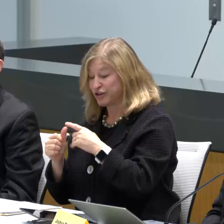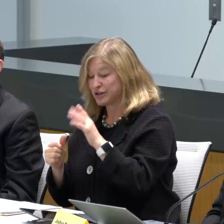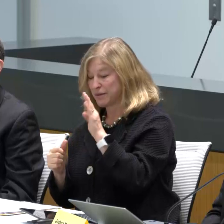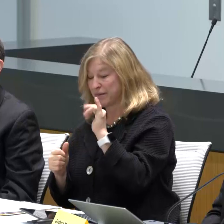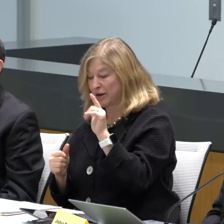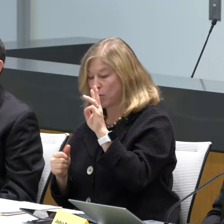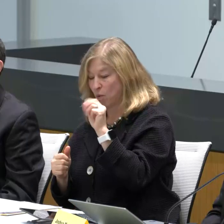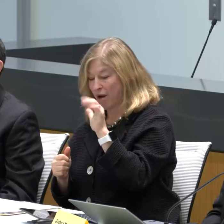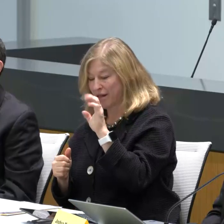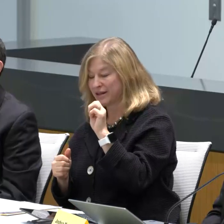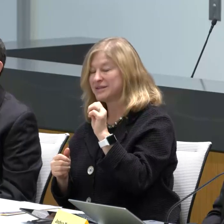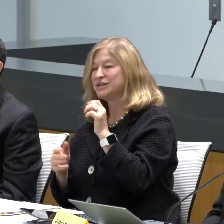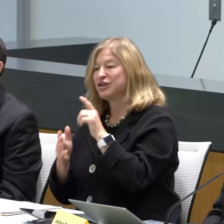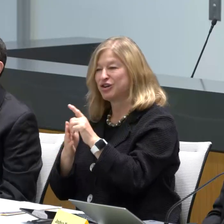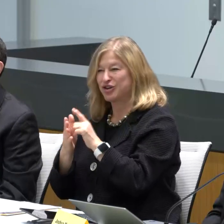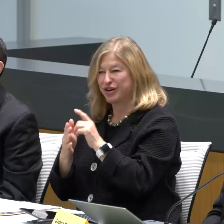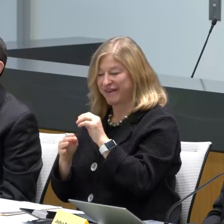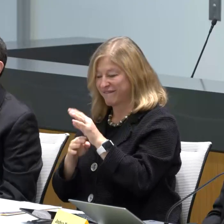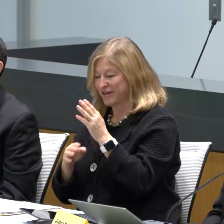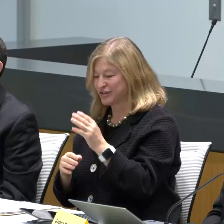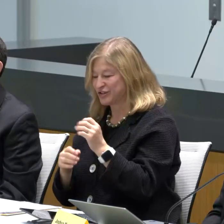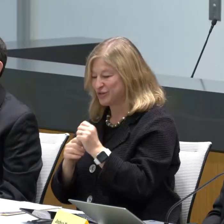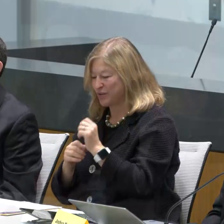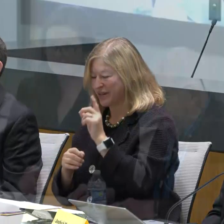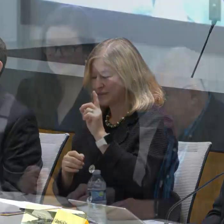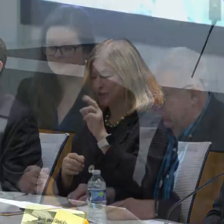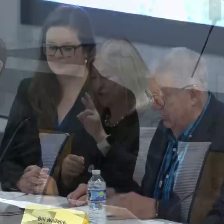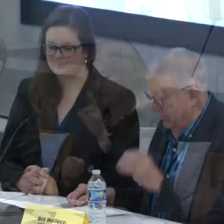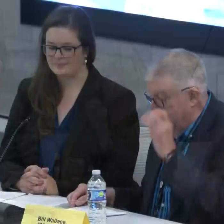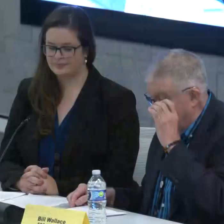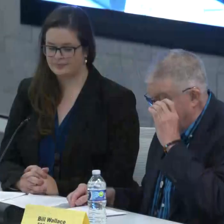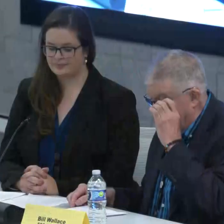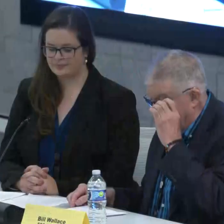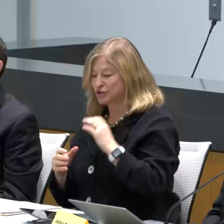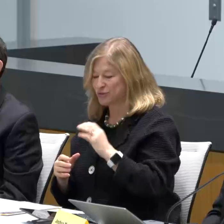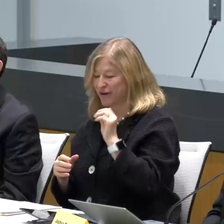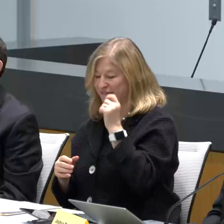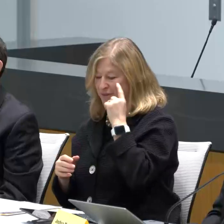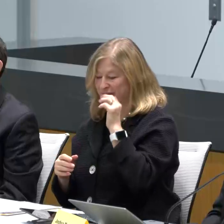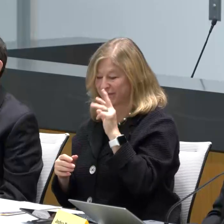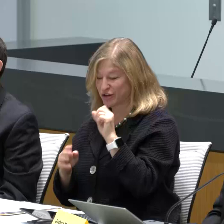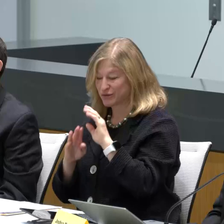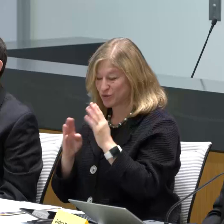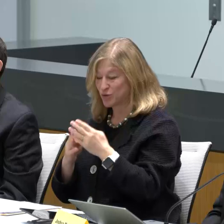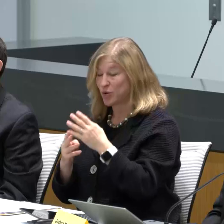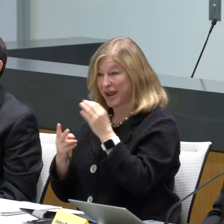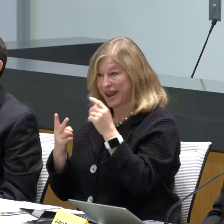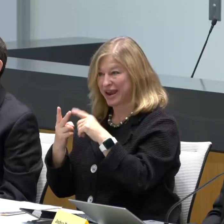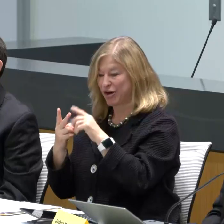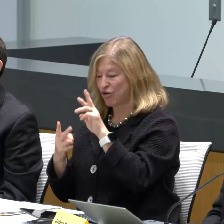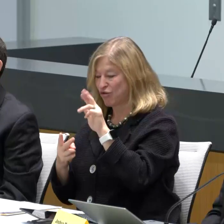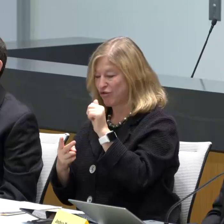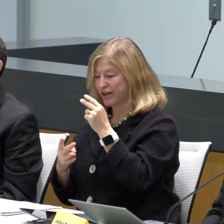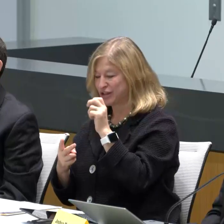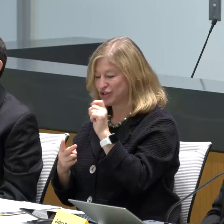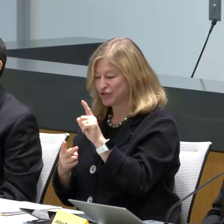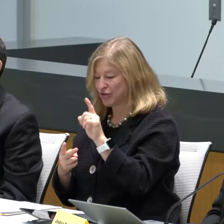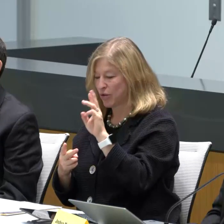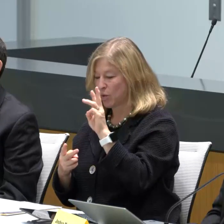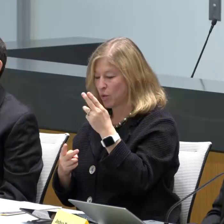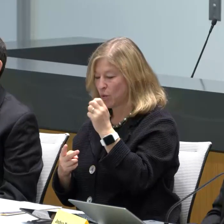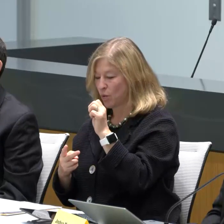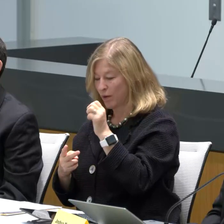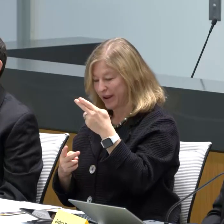subject matter experts. We have Bill Wallace, an attorney advisor with the Disability Rights Office in the Consumer and Governmental Affairs